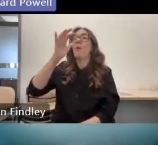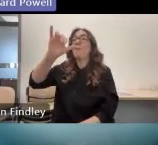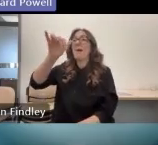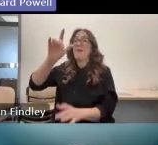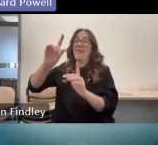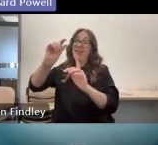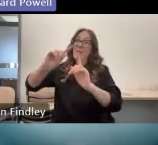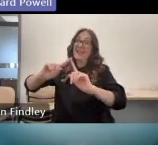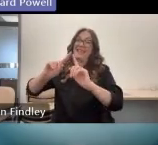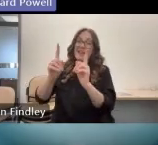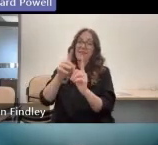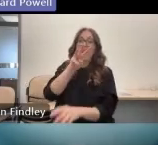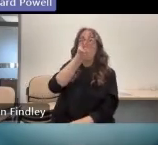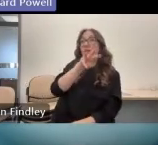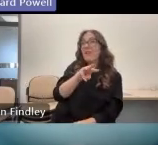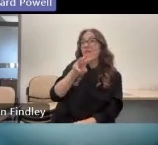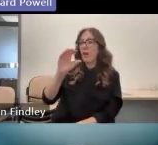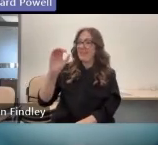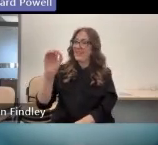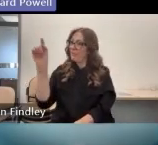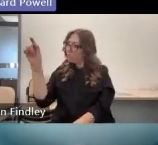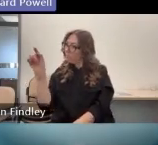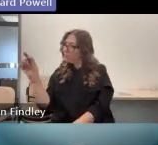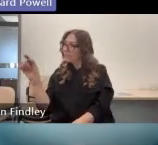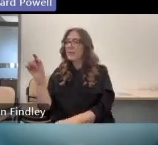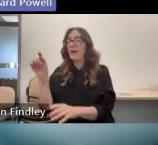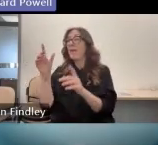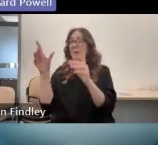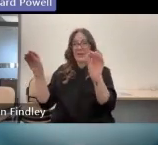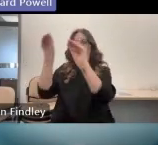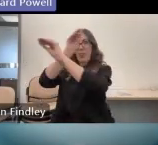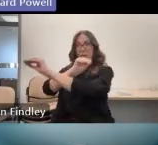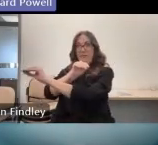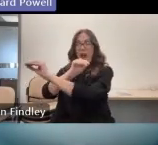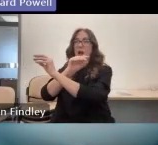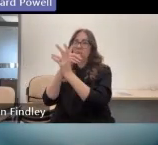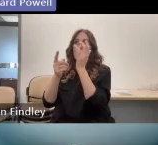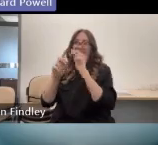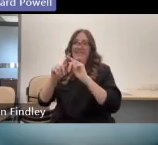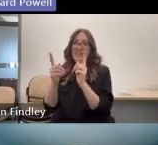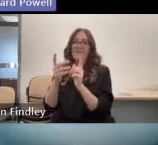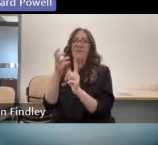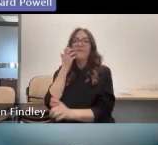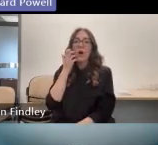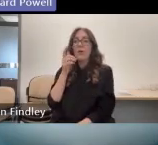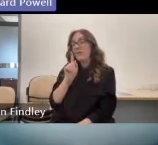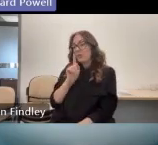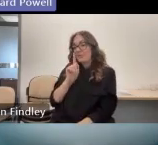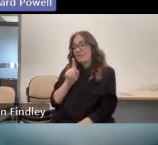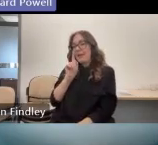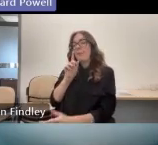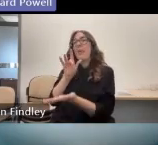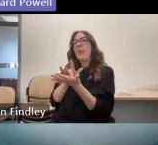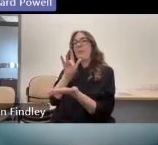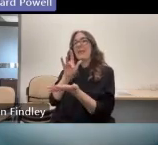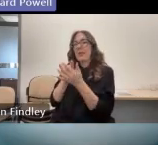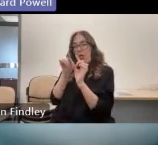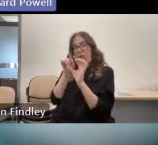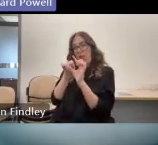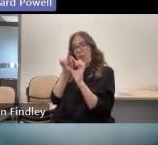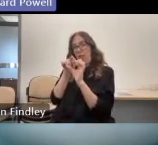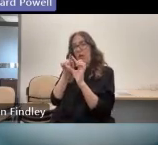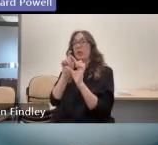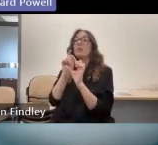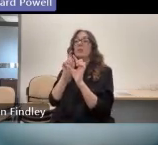same thing. So the home button is in the middle. So if you tap the middle button, it should take you to the home